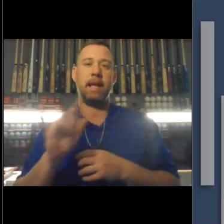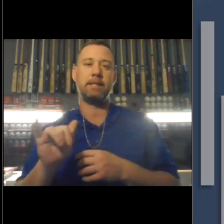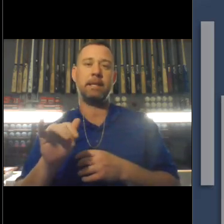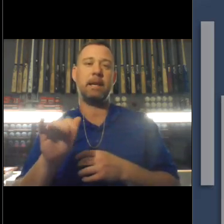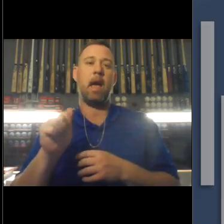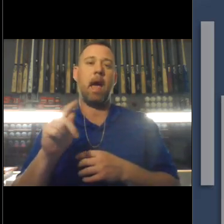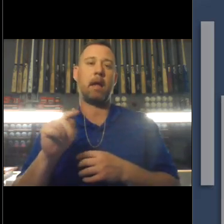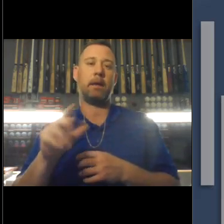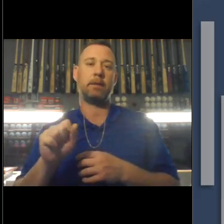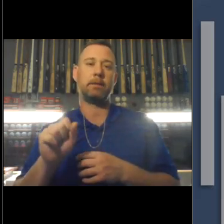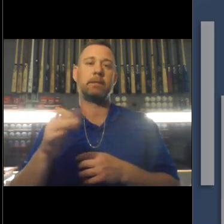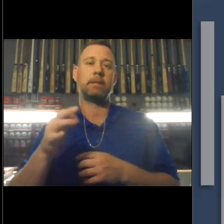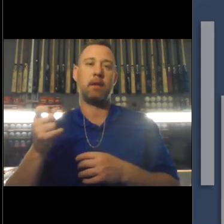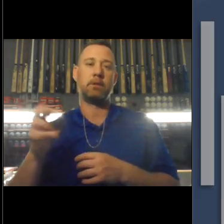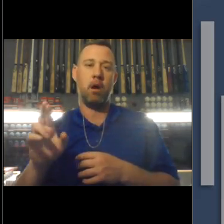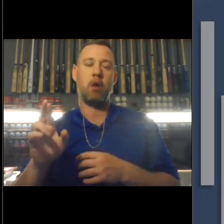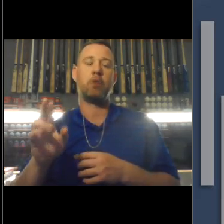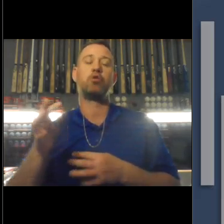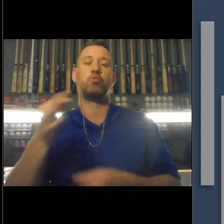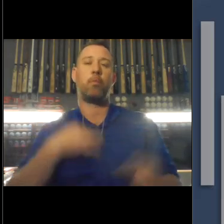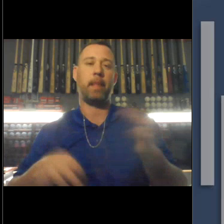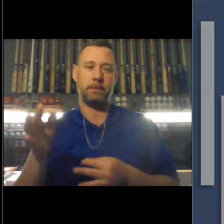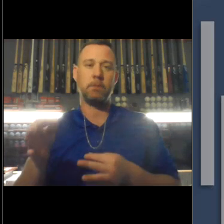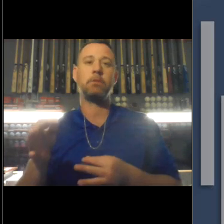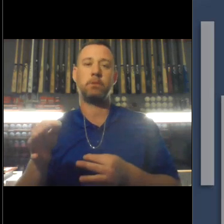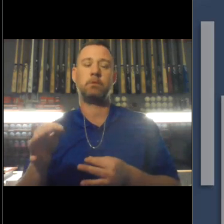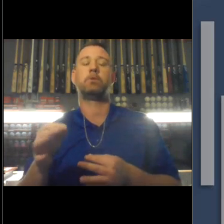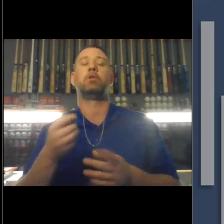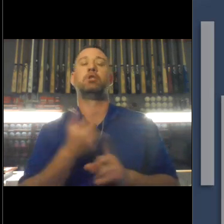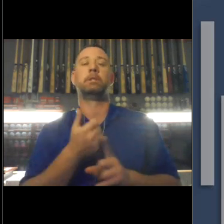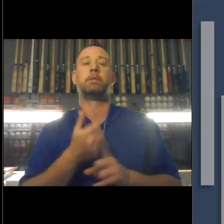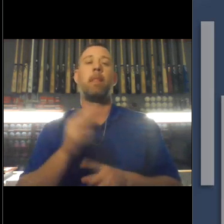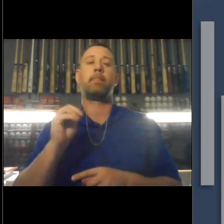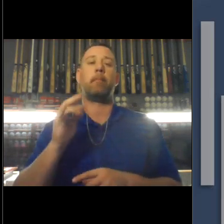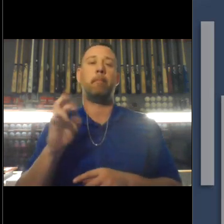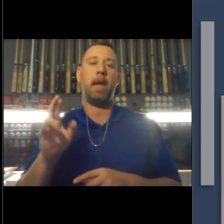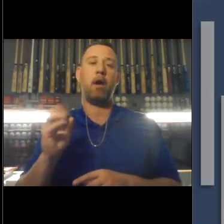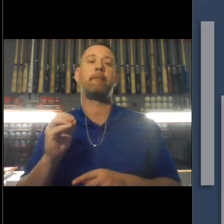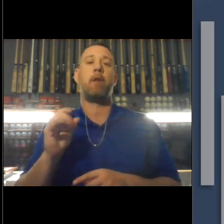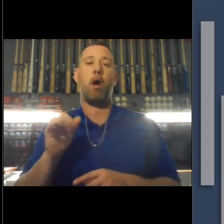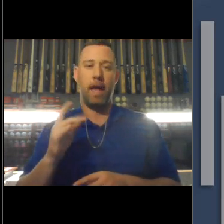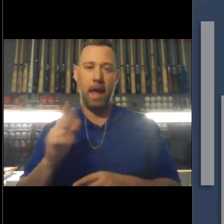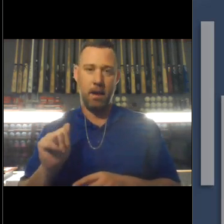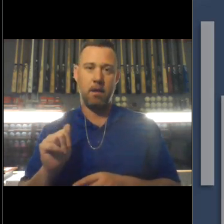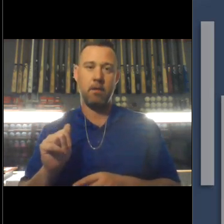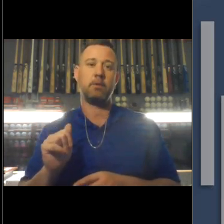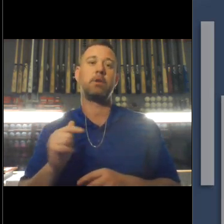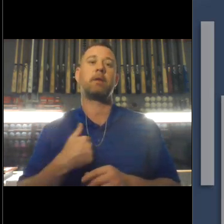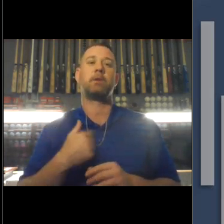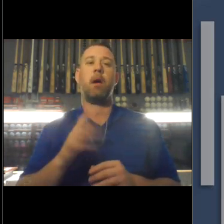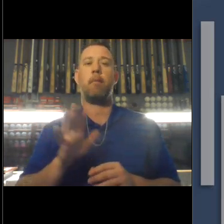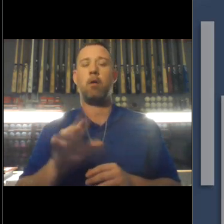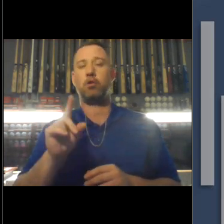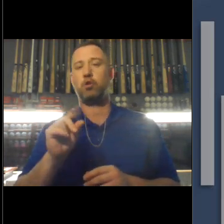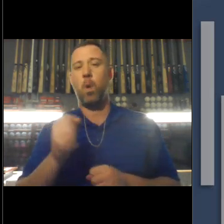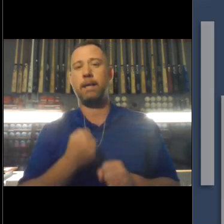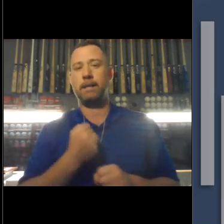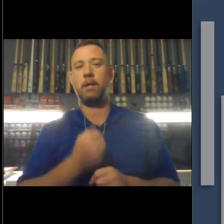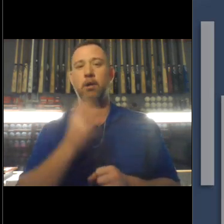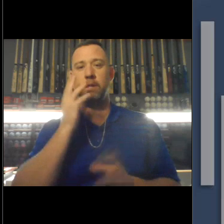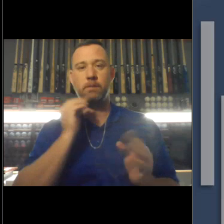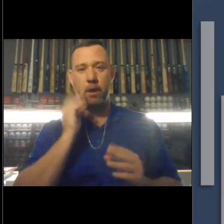Salazar to replace Susan on the TAC. Stacy is the mayor of Arcata. She has about 20 years of experience